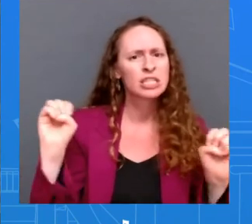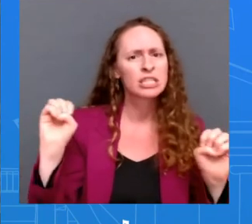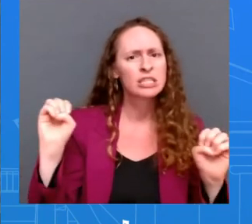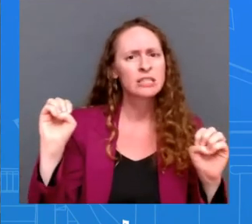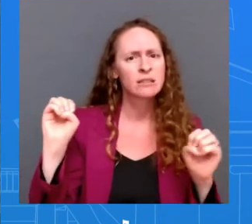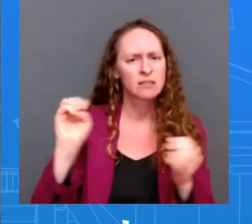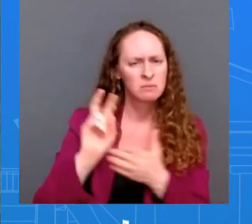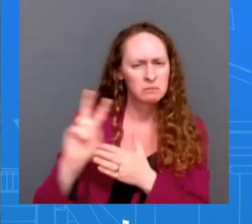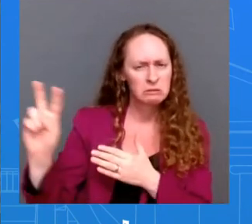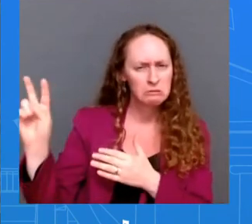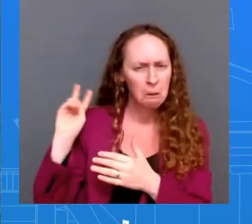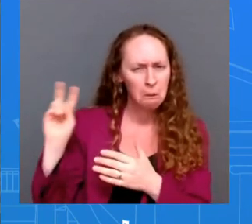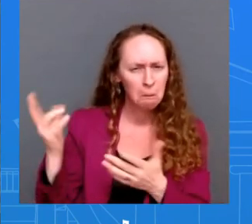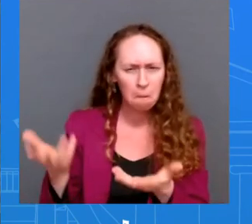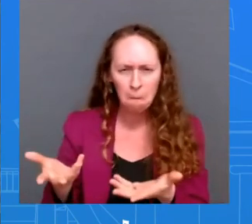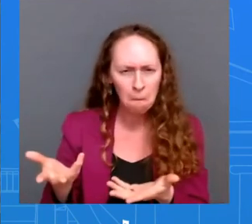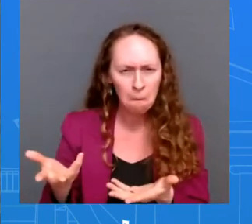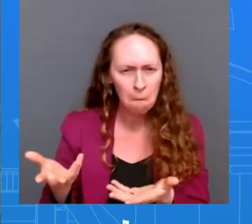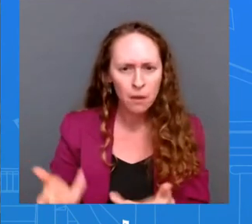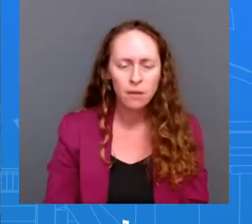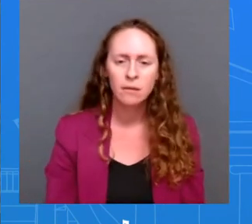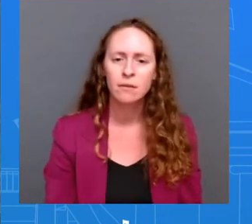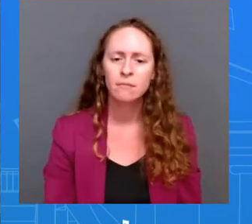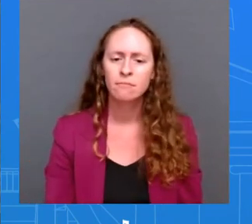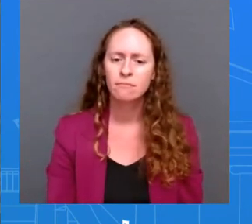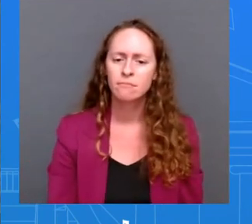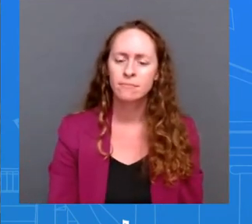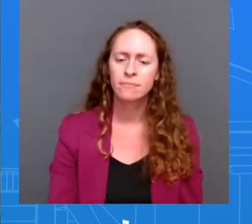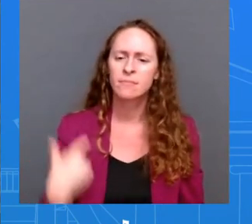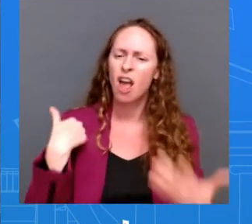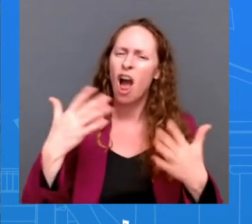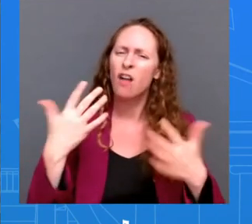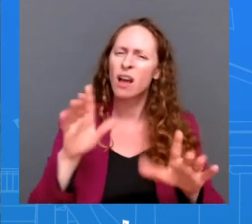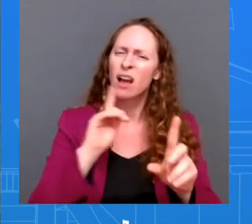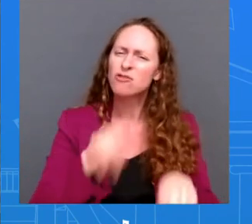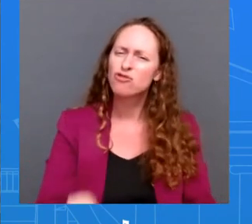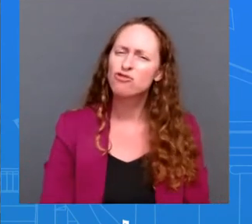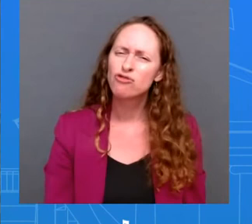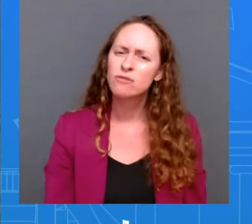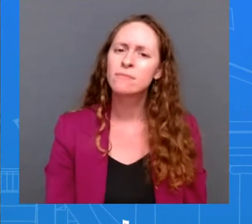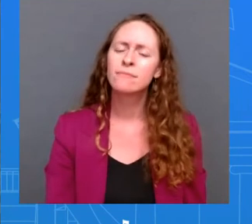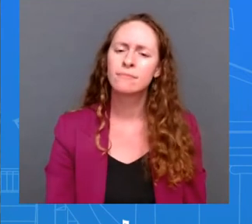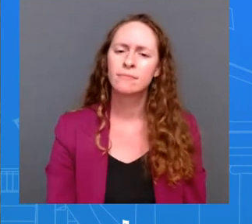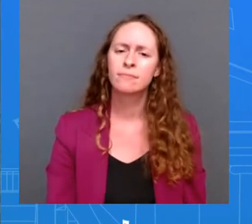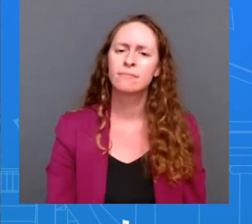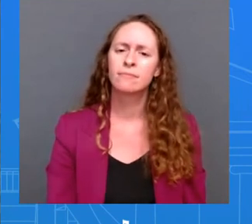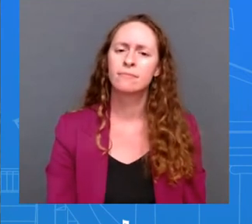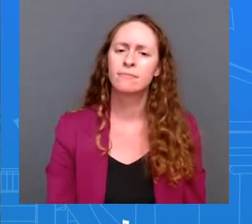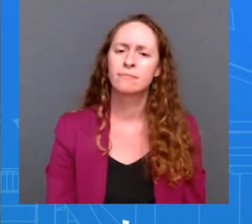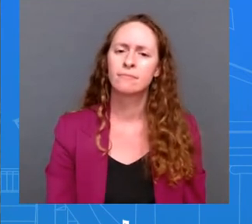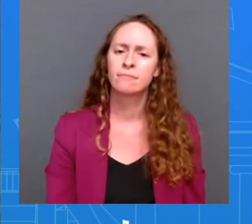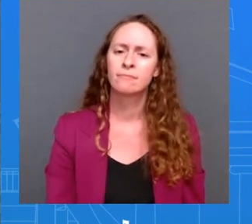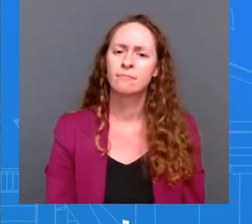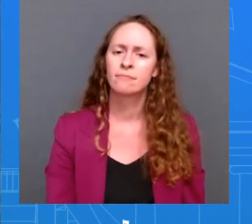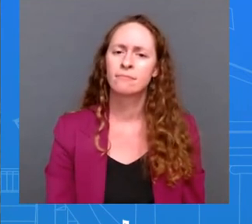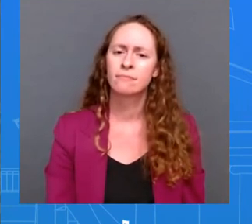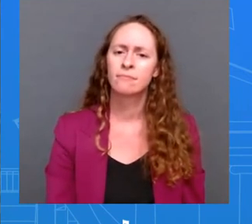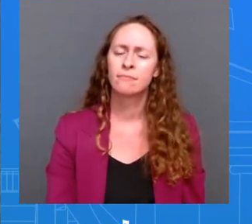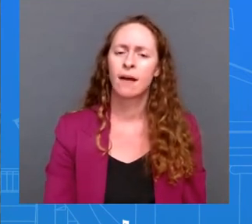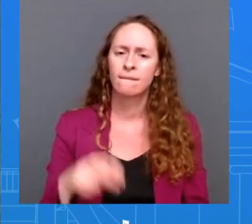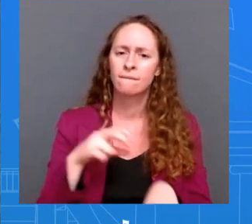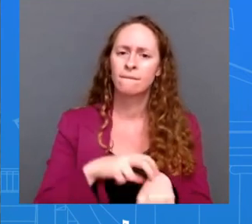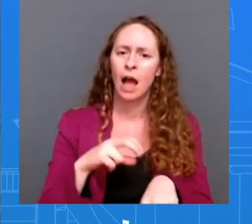in the first question that you asked, which is the dynamic of this of the virus has changed. It's spreading a lot more